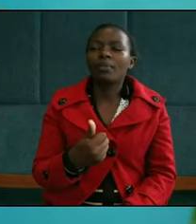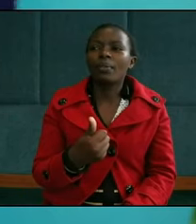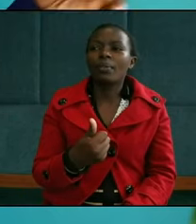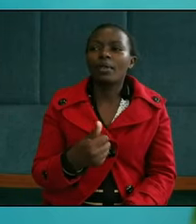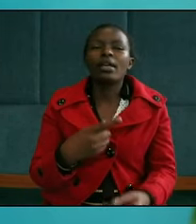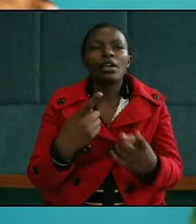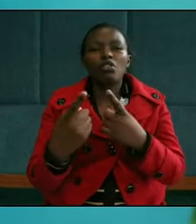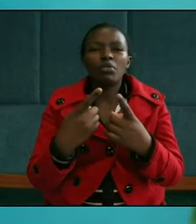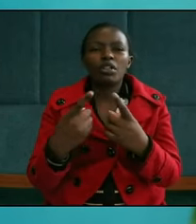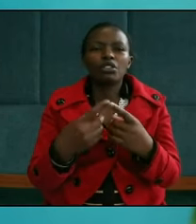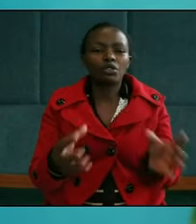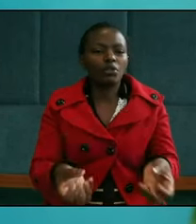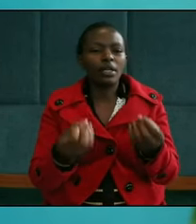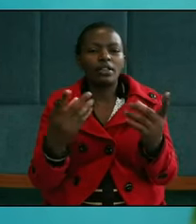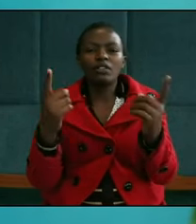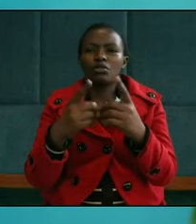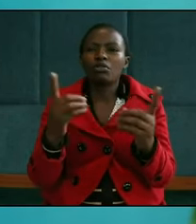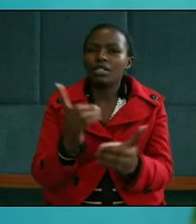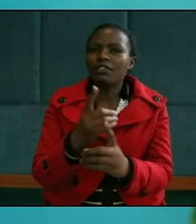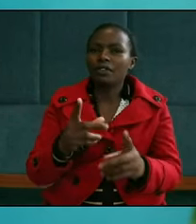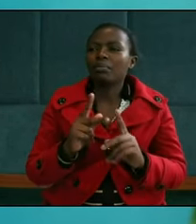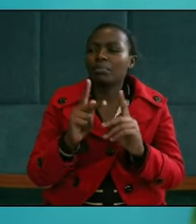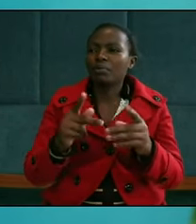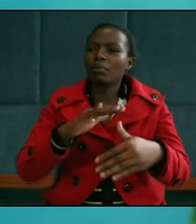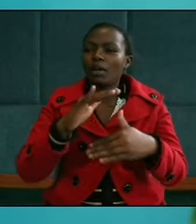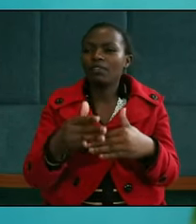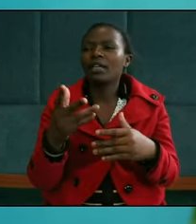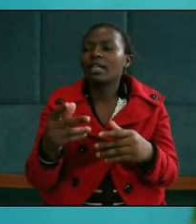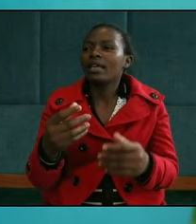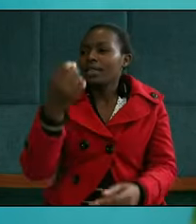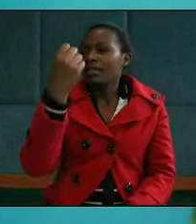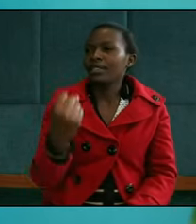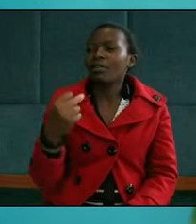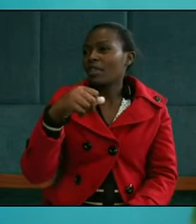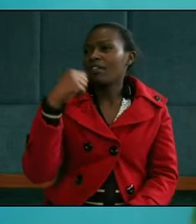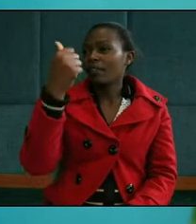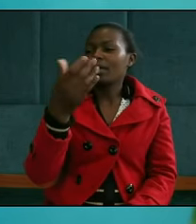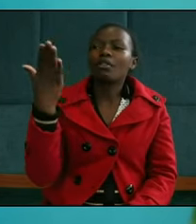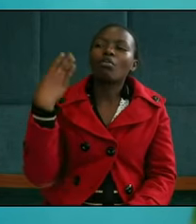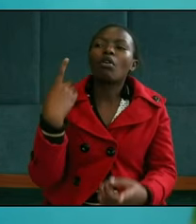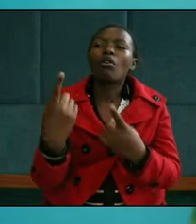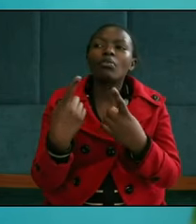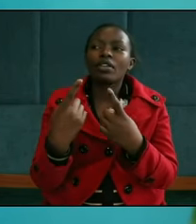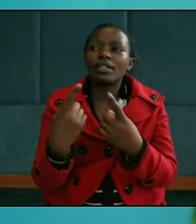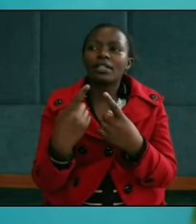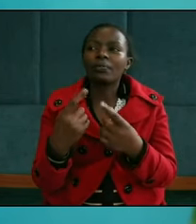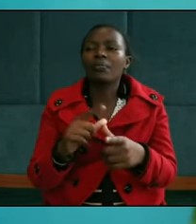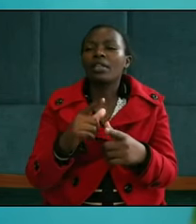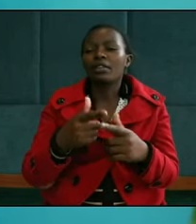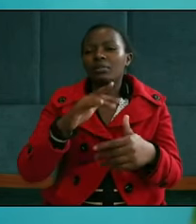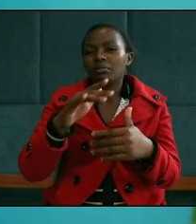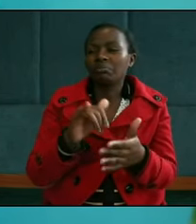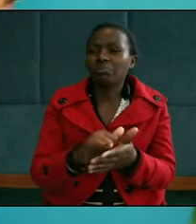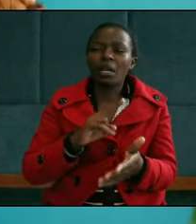were getting lessons from that point of view. So the first convert was Brother Njaga